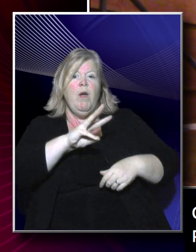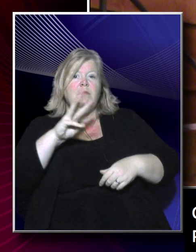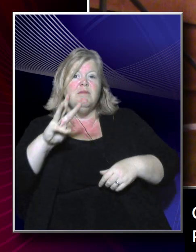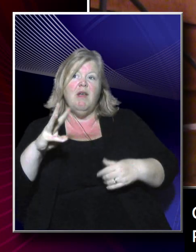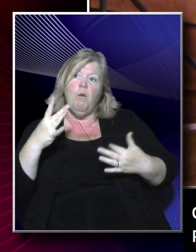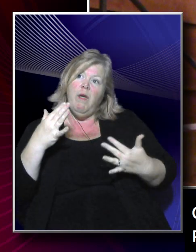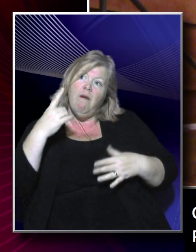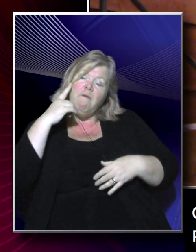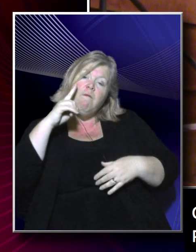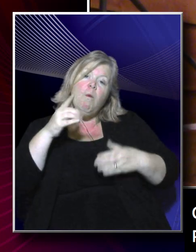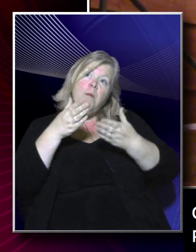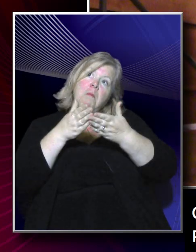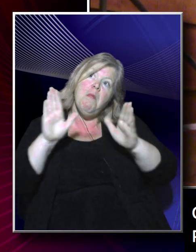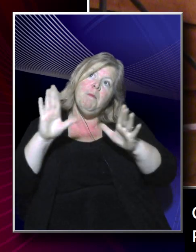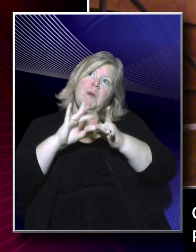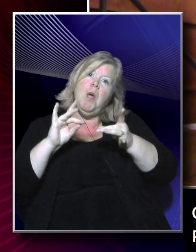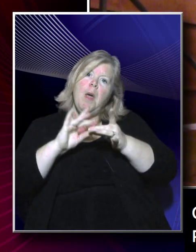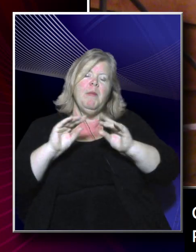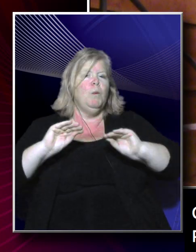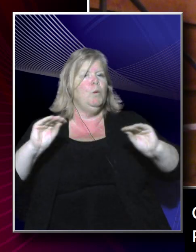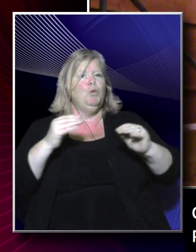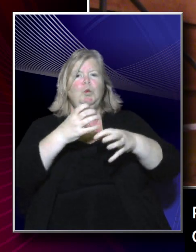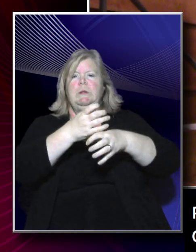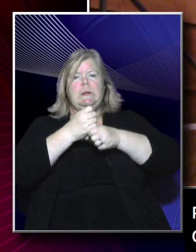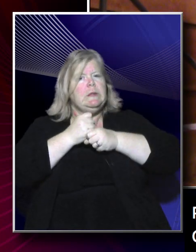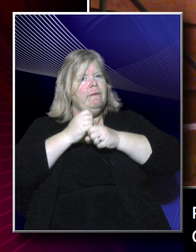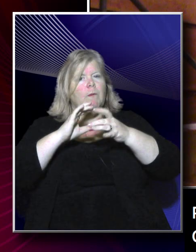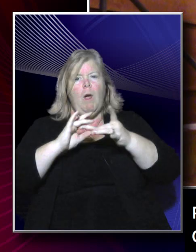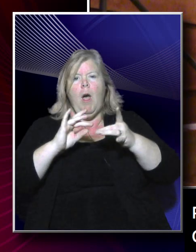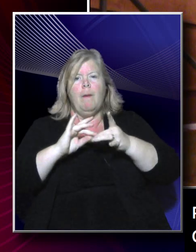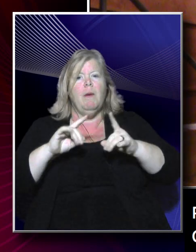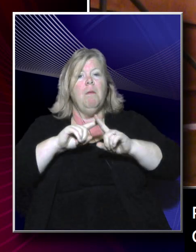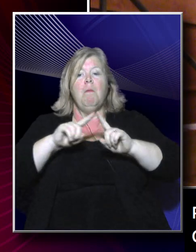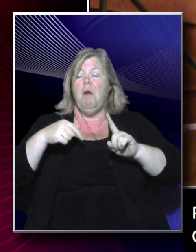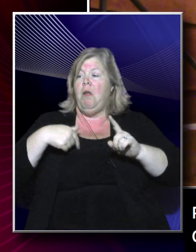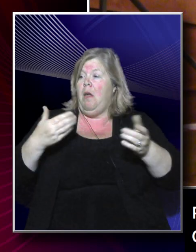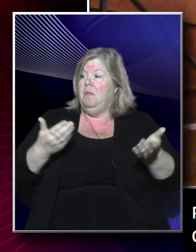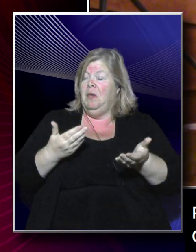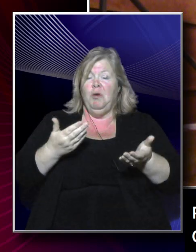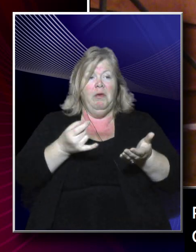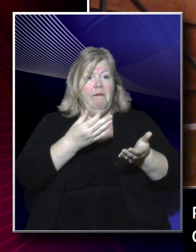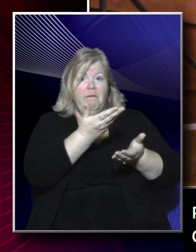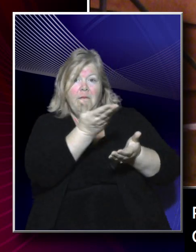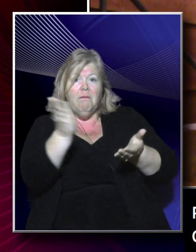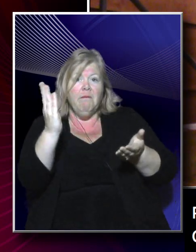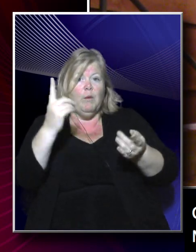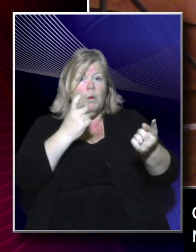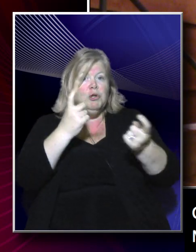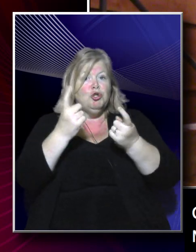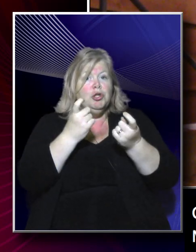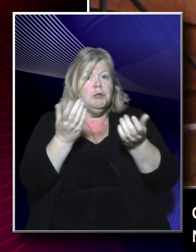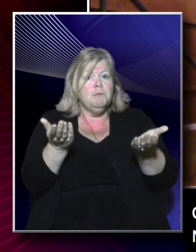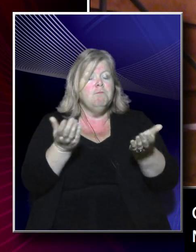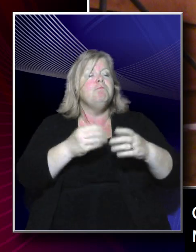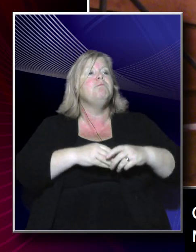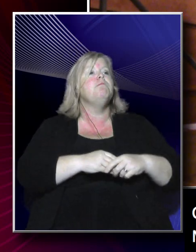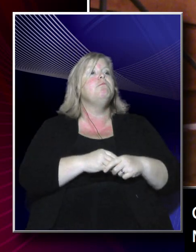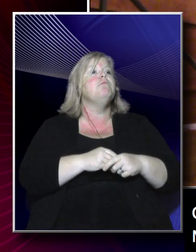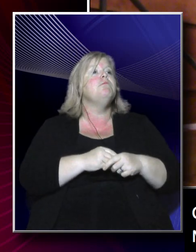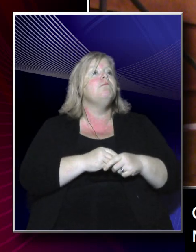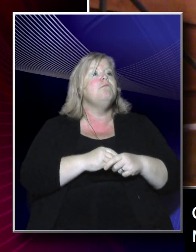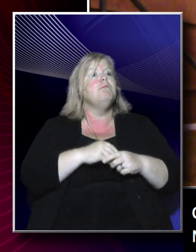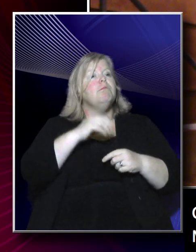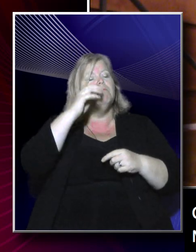No public comment was received. However, I would like to make myself available for any questions if you have them.